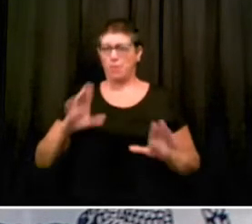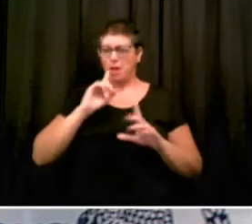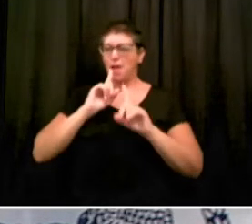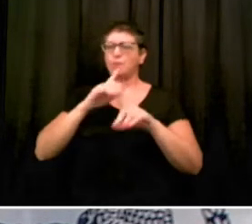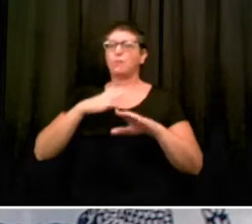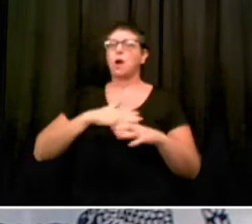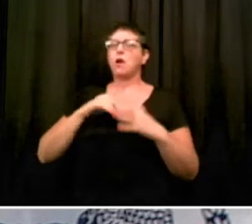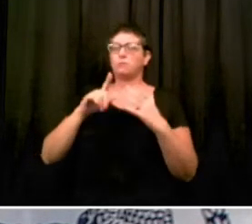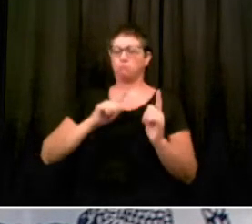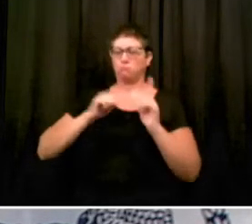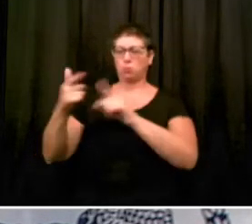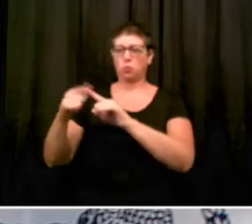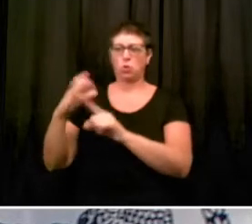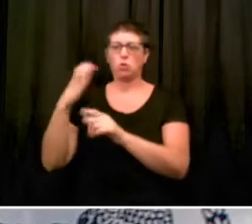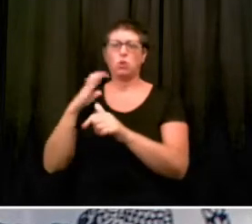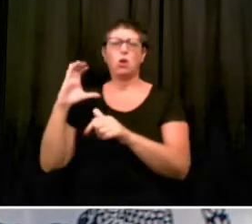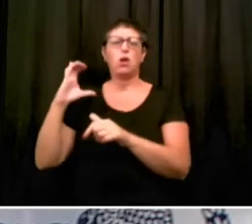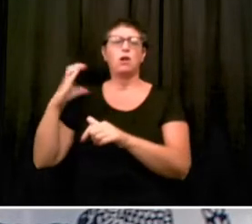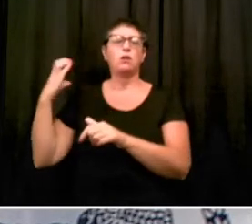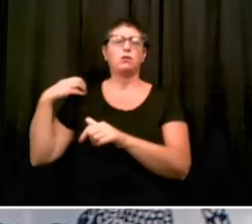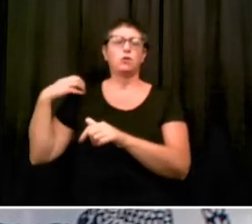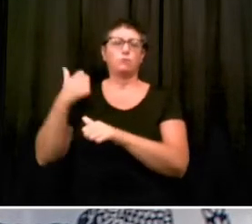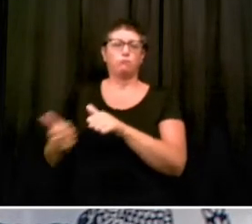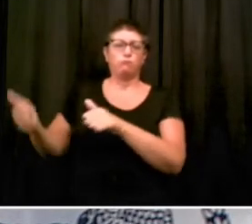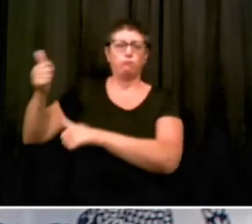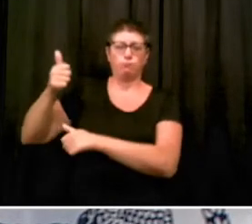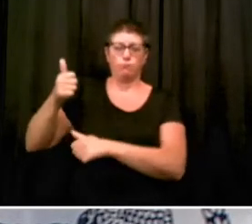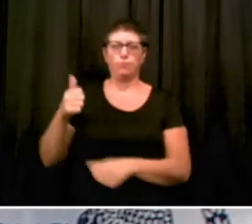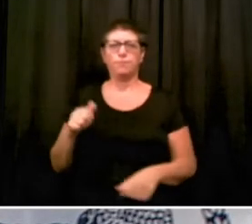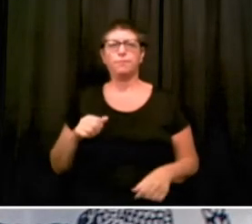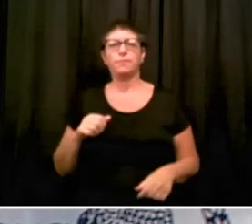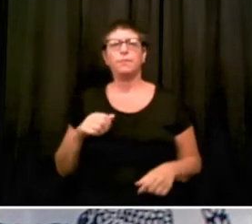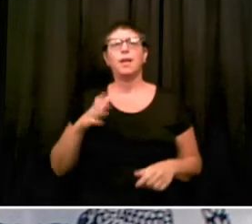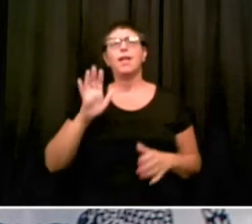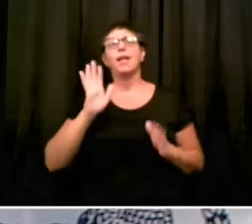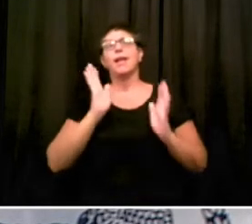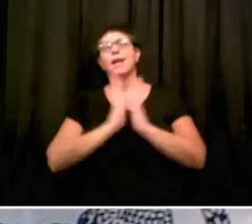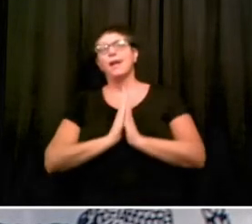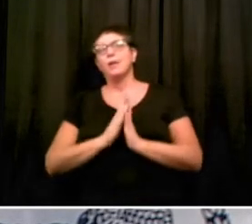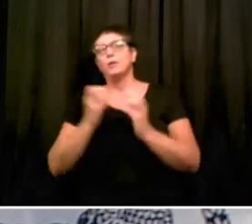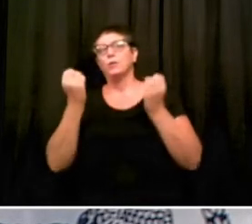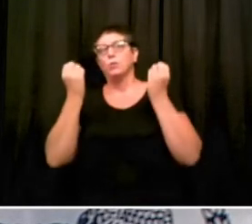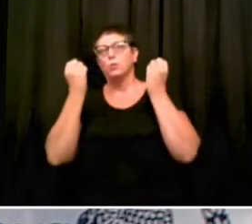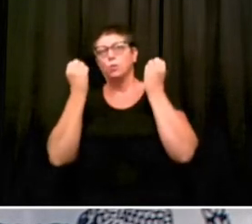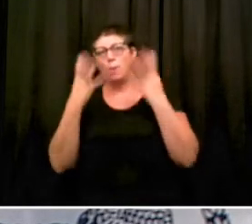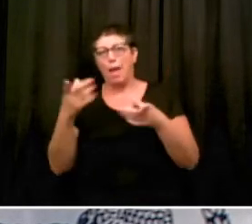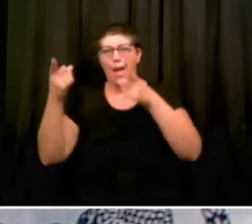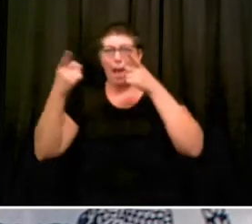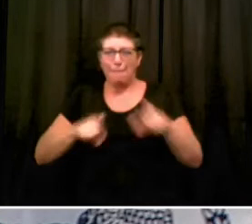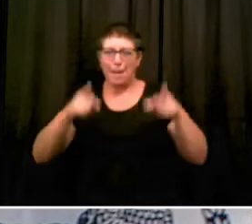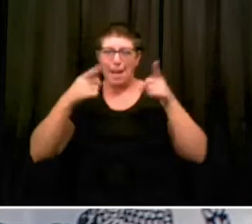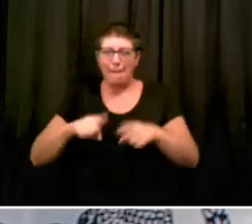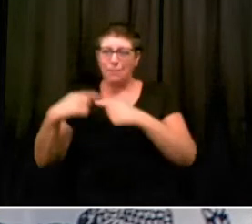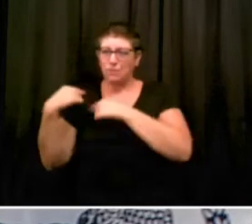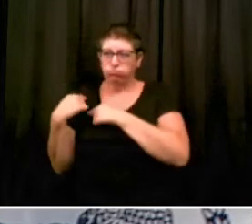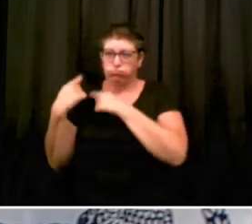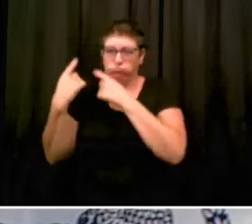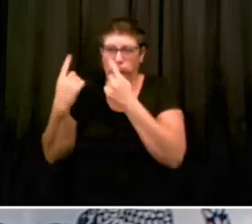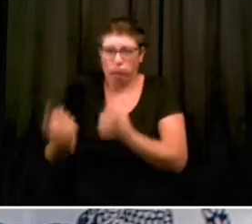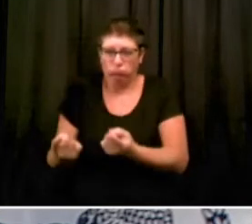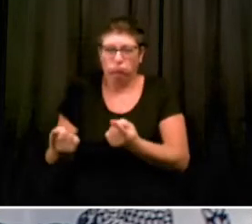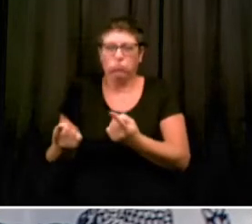with all the things that have gone on in this crisis, we've always tried to balance the different pieces of the